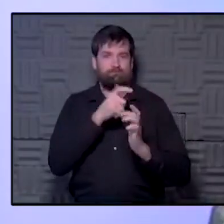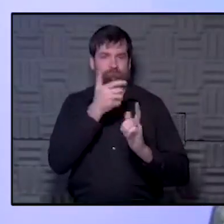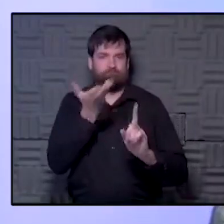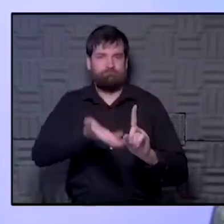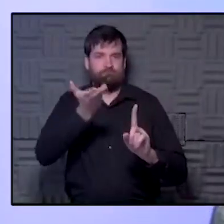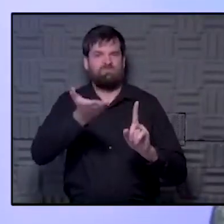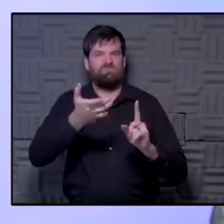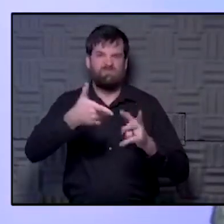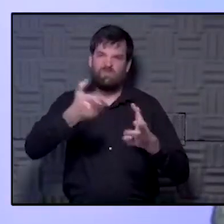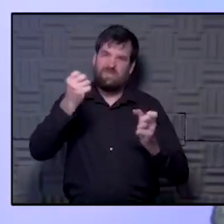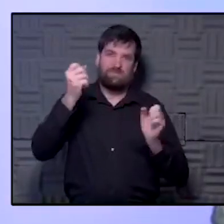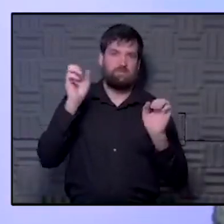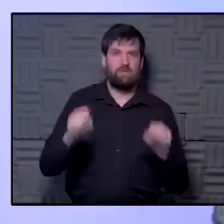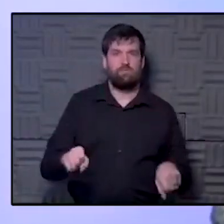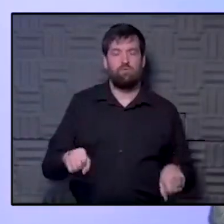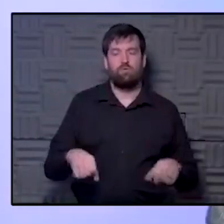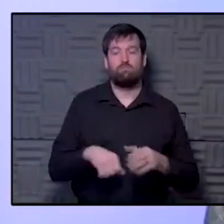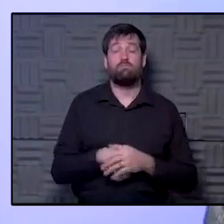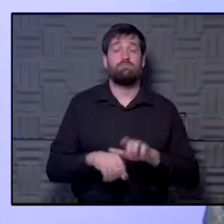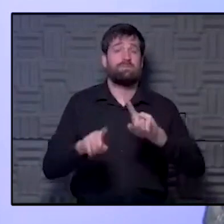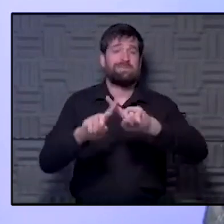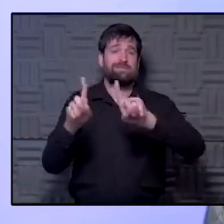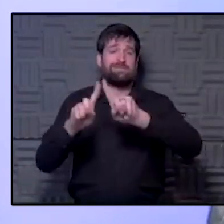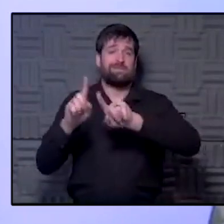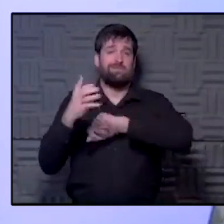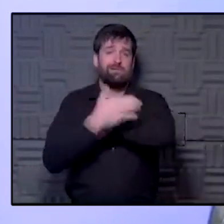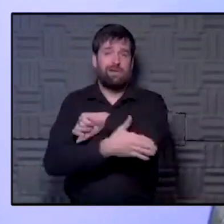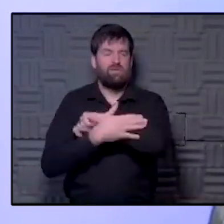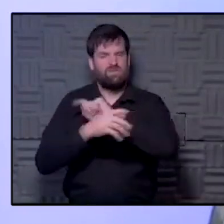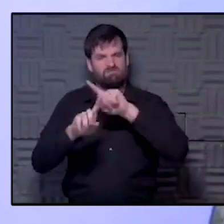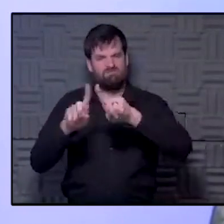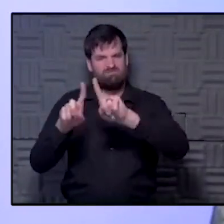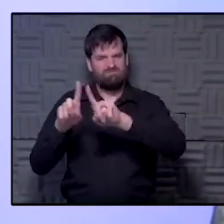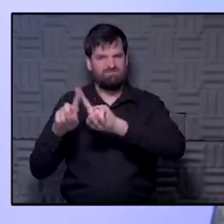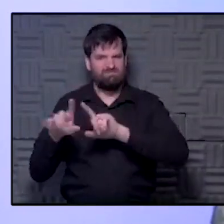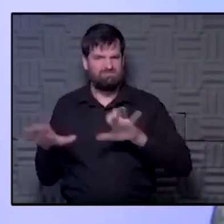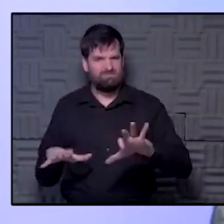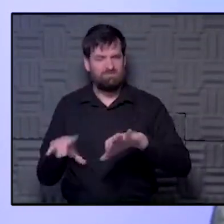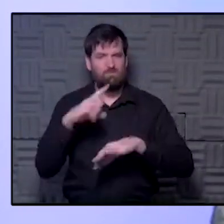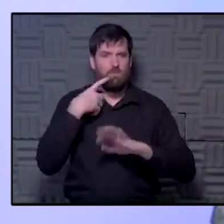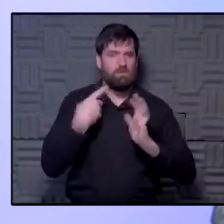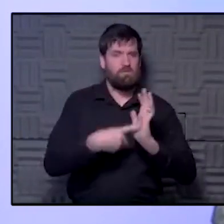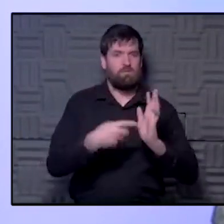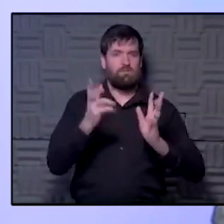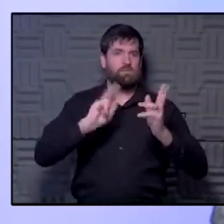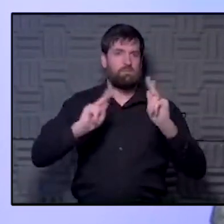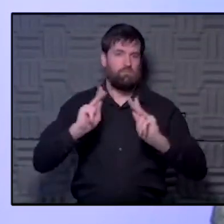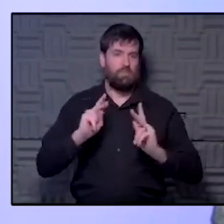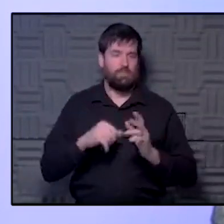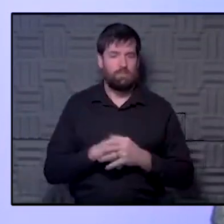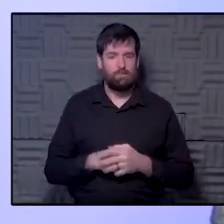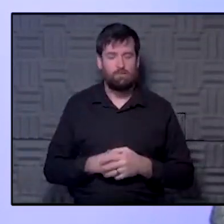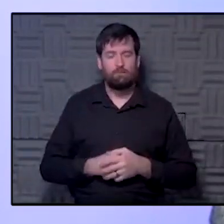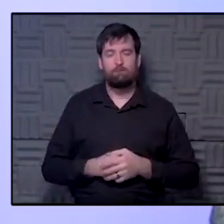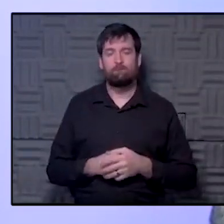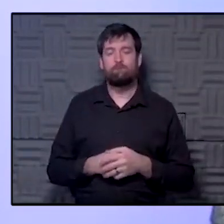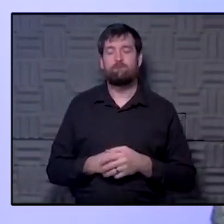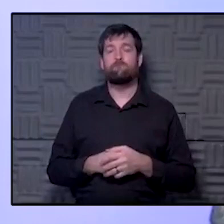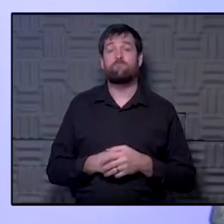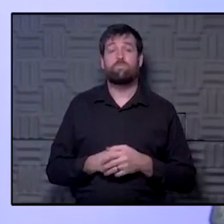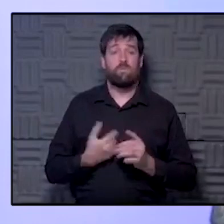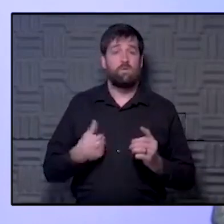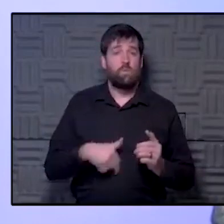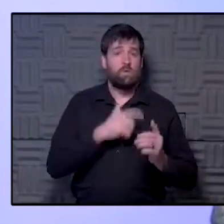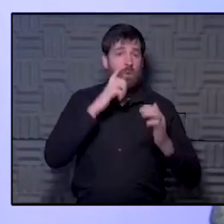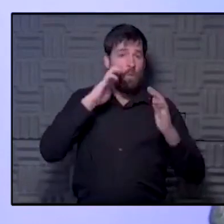quickly as we can. Different counties are doing slightly different things to identify those people, though. We hope,